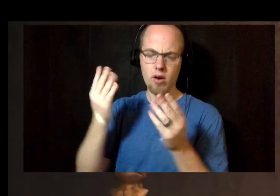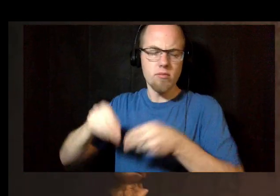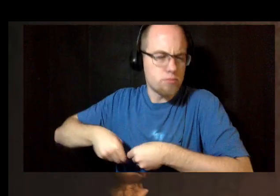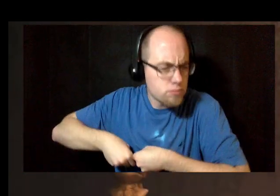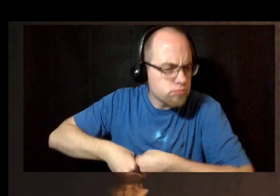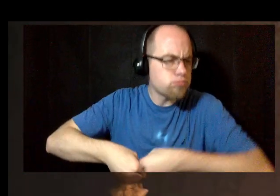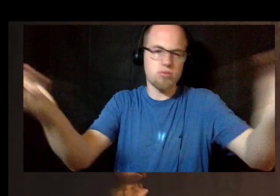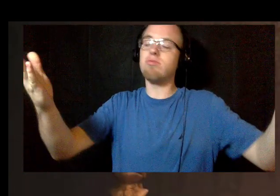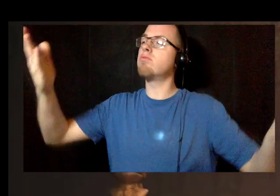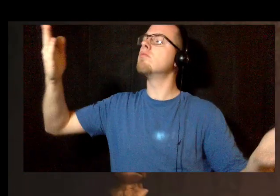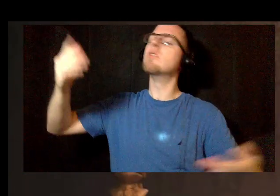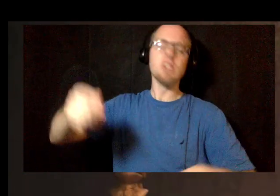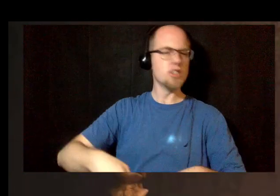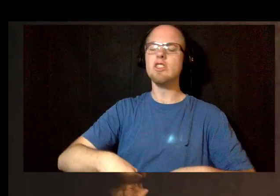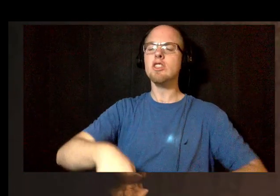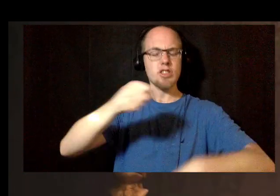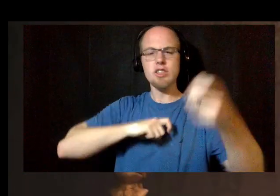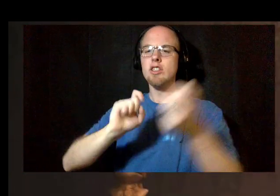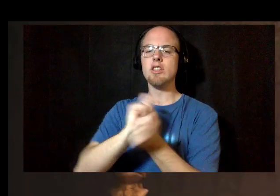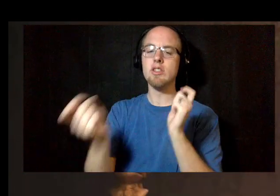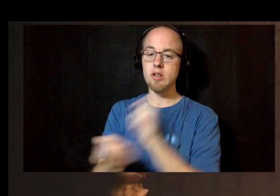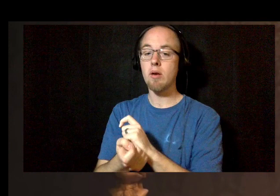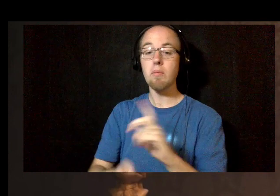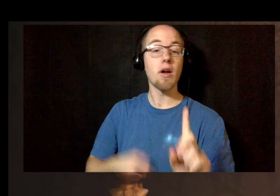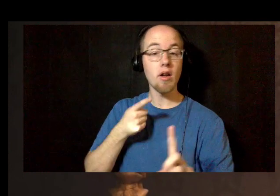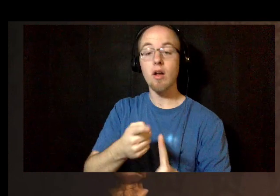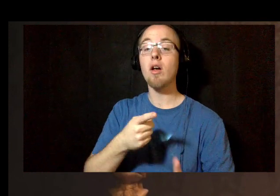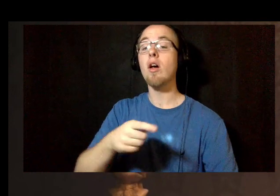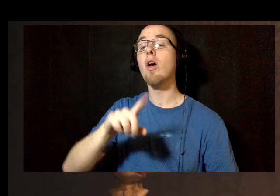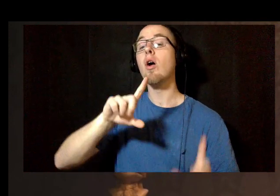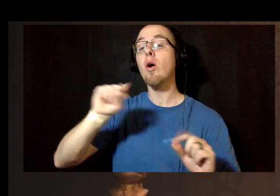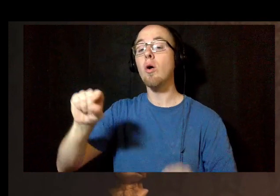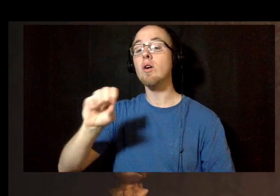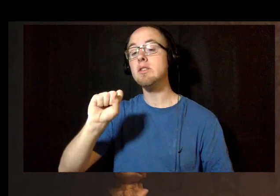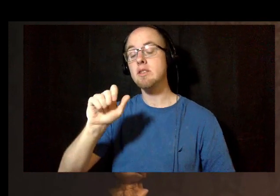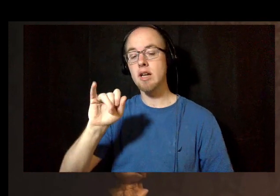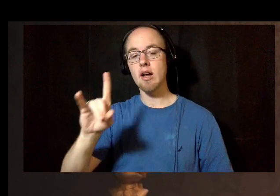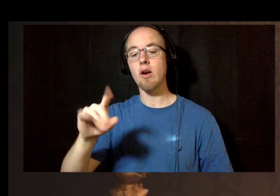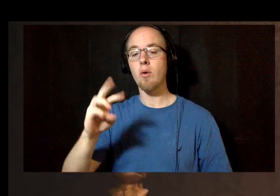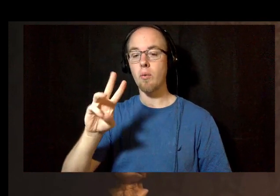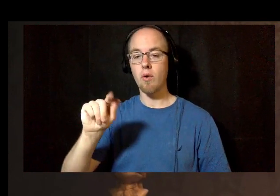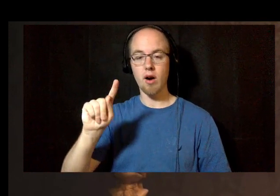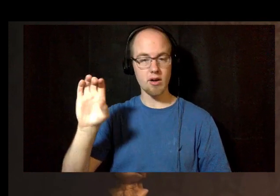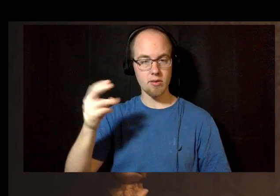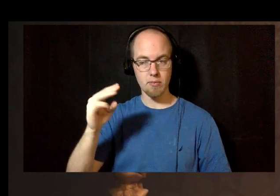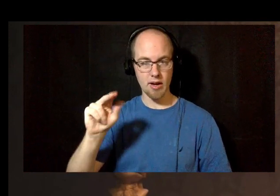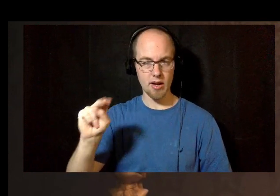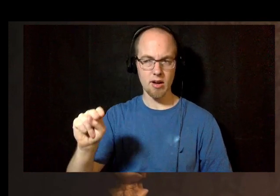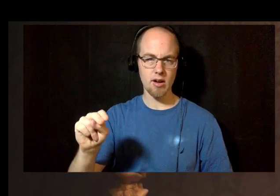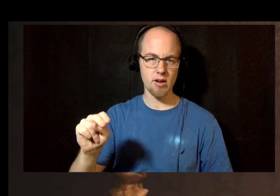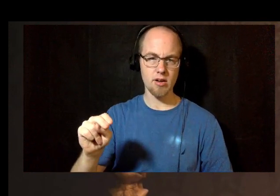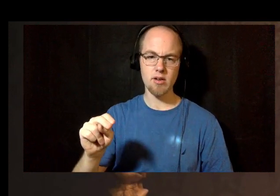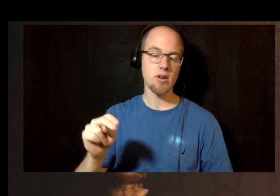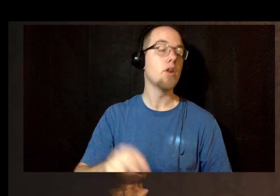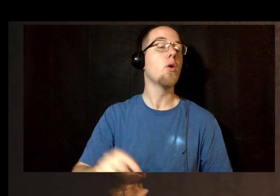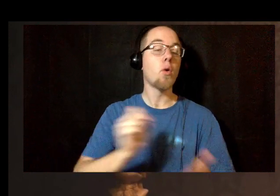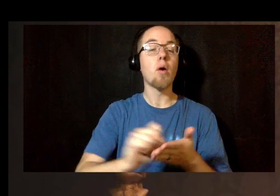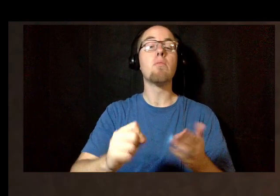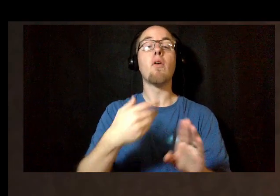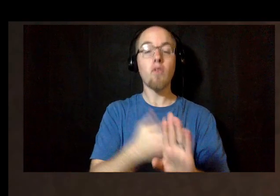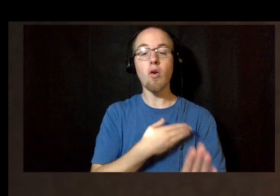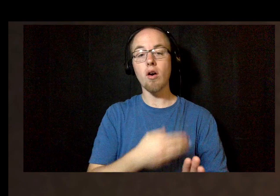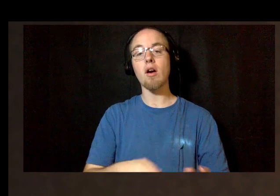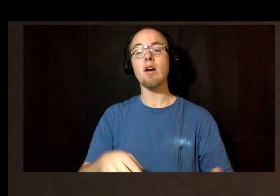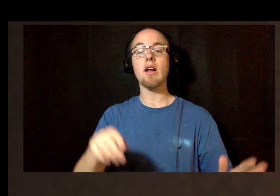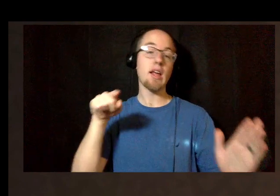ever, ever again, particularly not Go Set a Watchman, which she actually wrote before To Kill a Mockingbird and didn't think was very good.